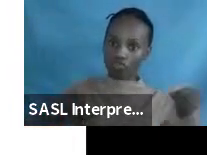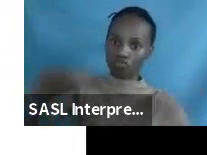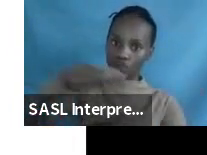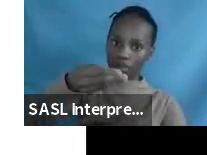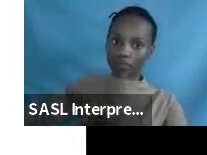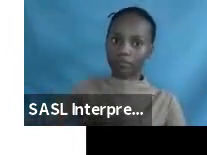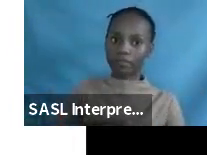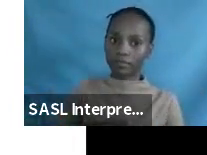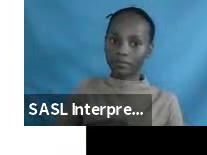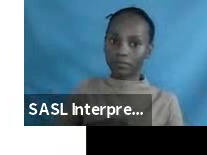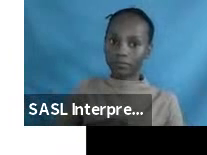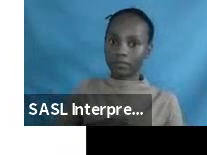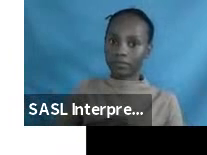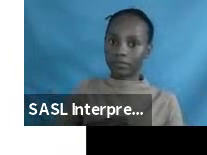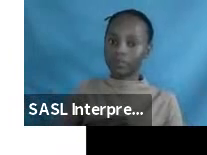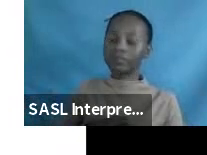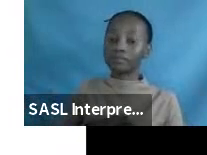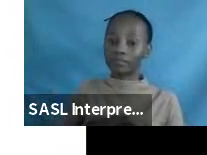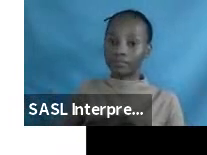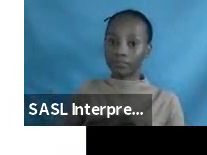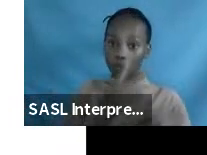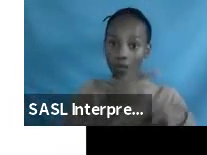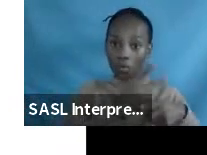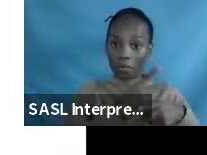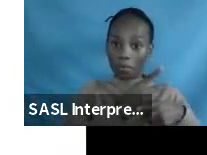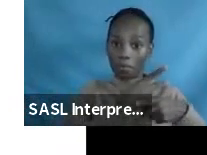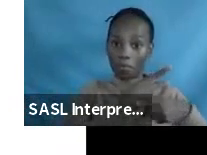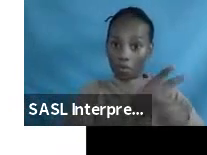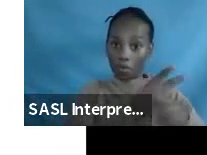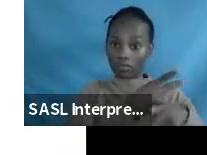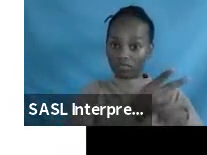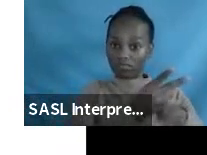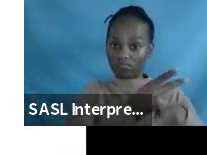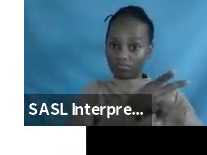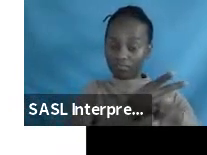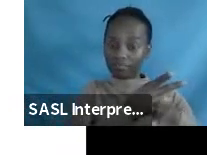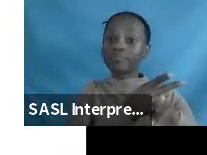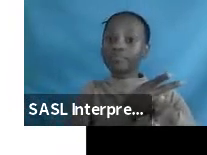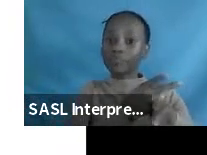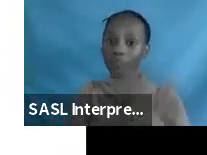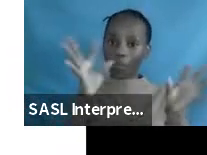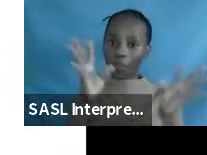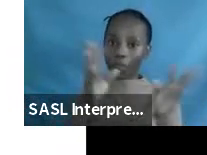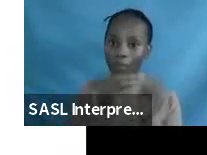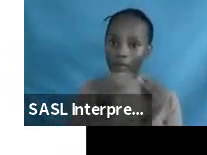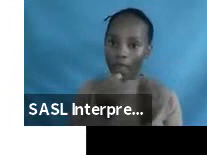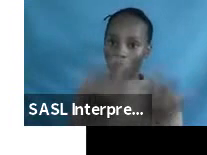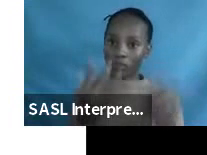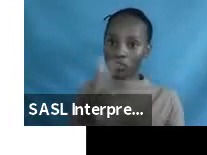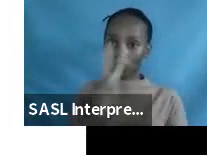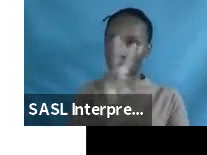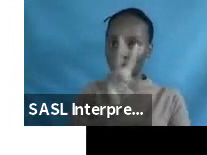pirated goods amount to up to 2.5% of the world trade.